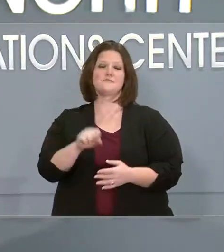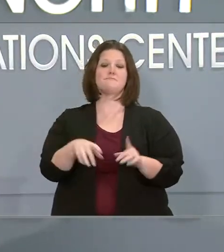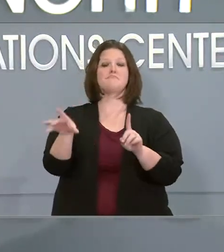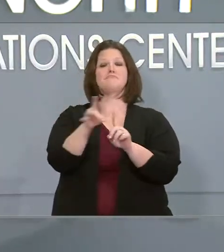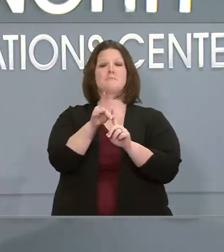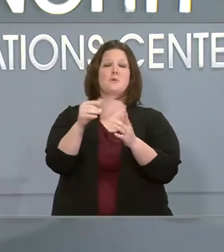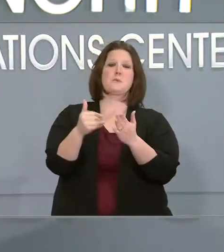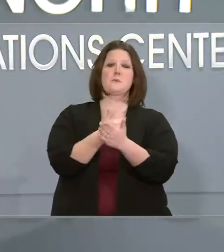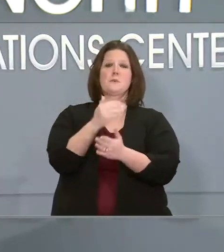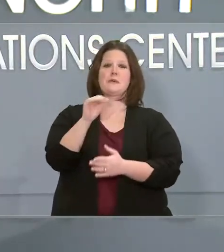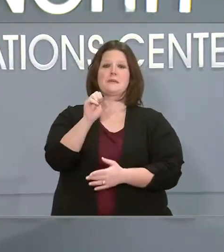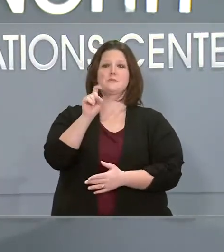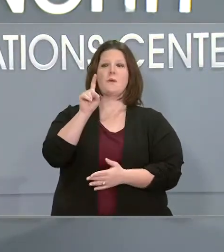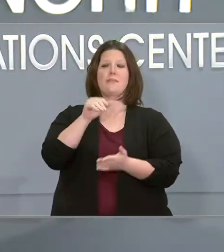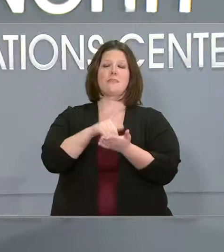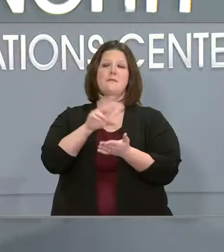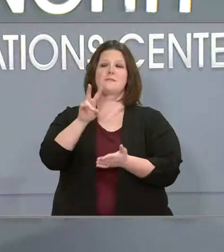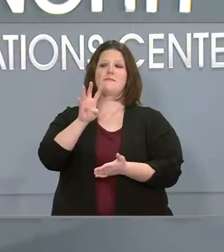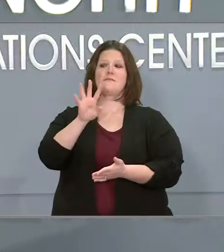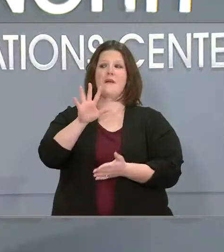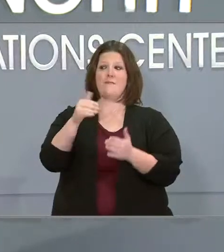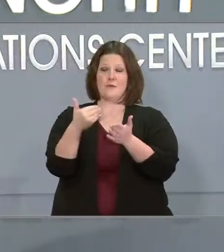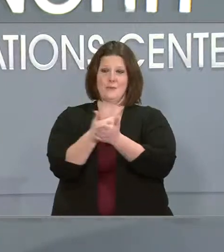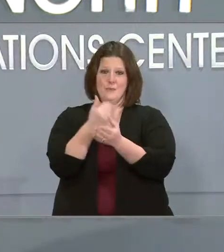1,755 new cases reported since yesterday,